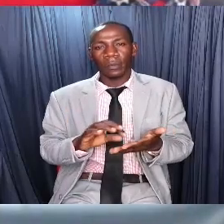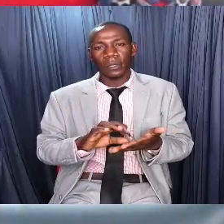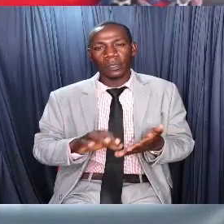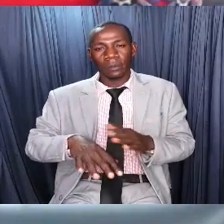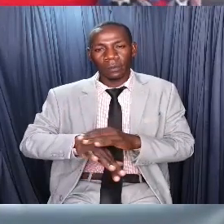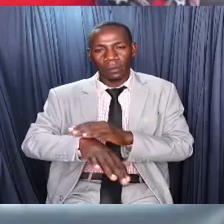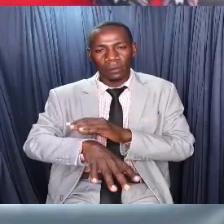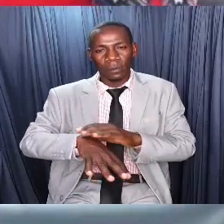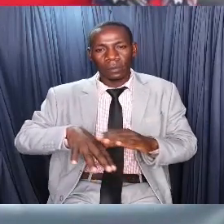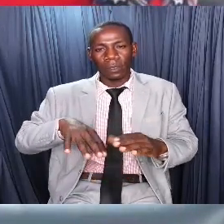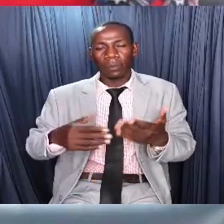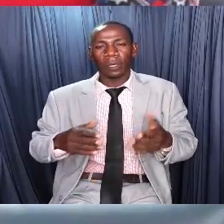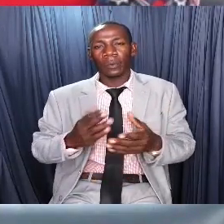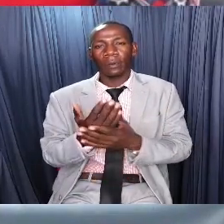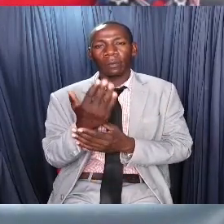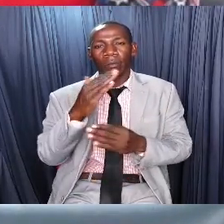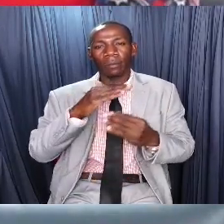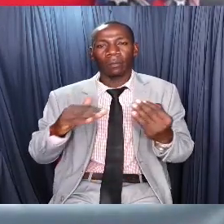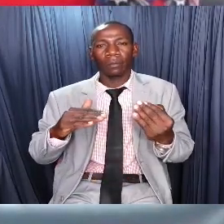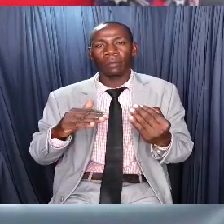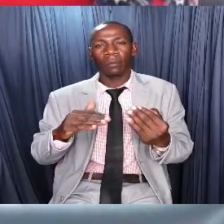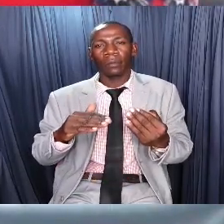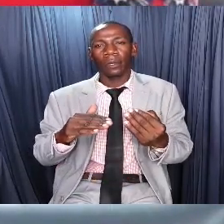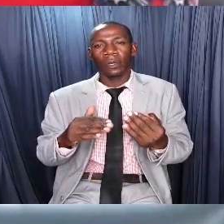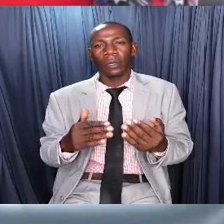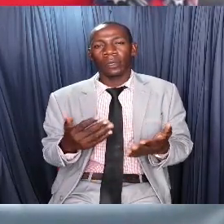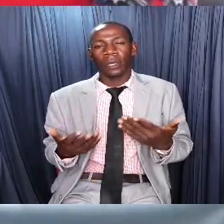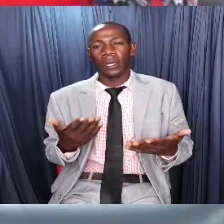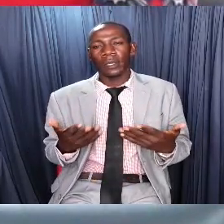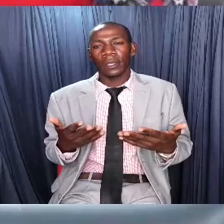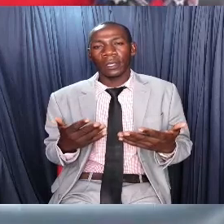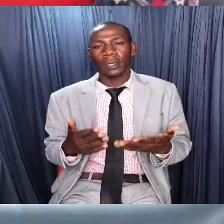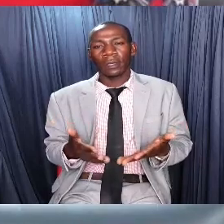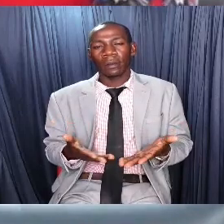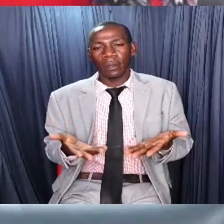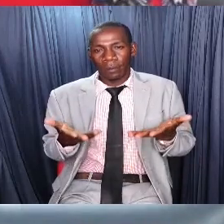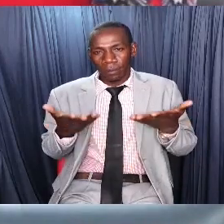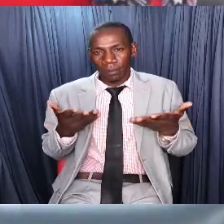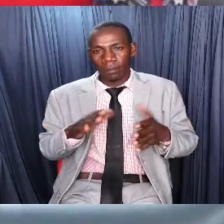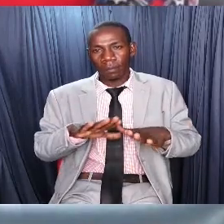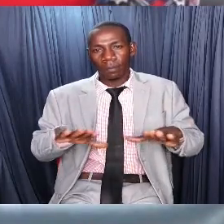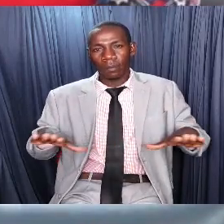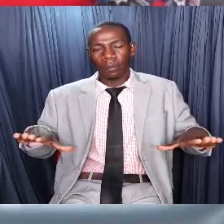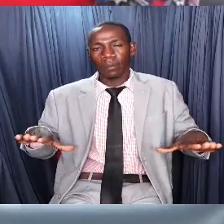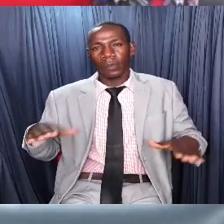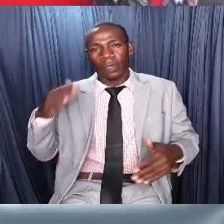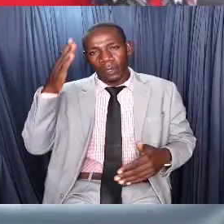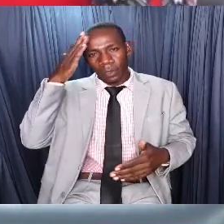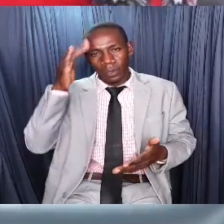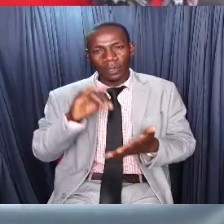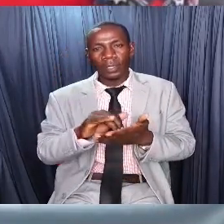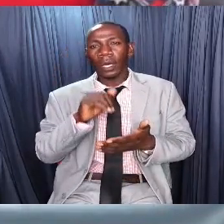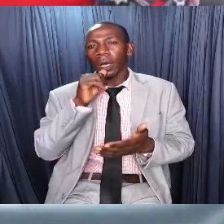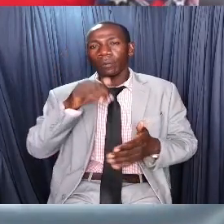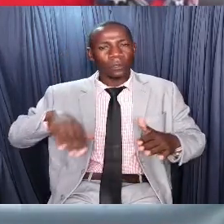Or maybe a root. Au ni kishiki. Or maybe a stump is there. Au ni inchi tu imeinuka. Or maybe just a raised land. atajua kumbe nimejigonga. He'll